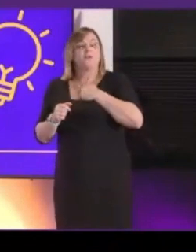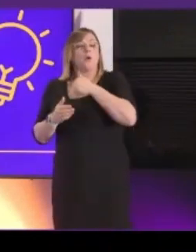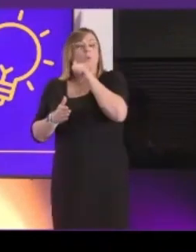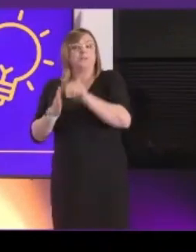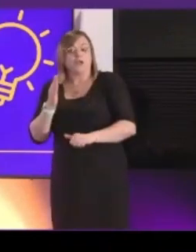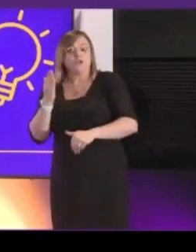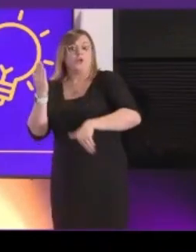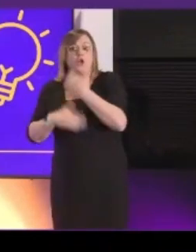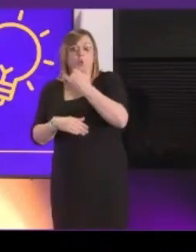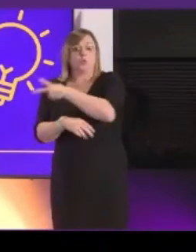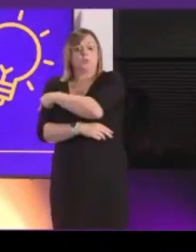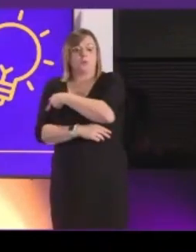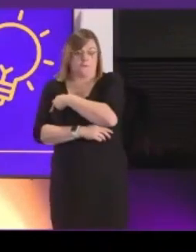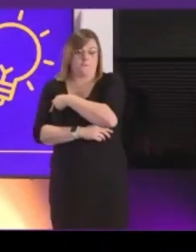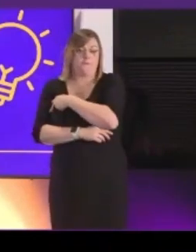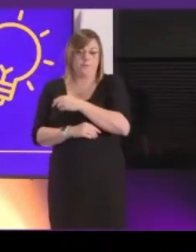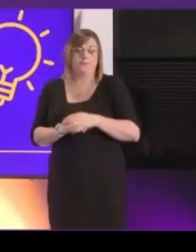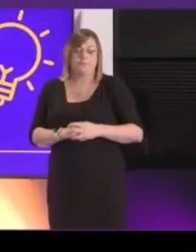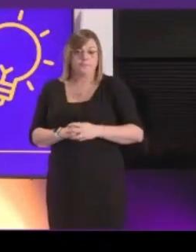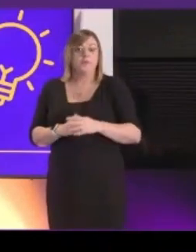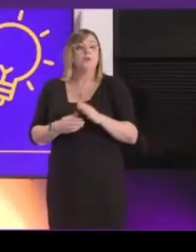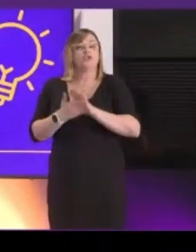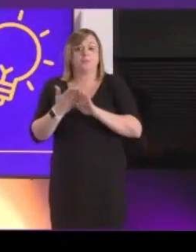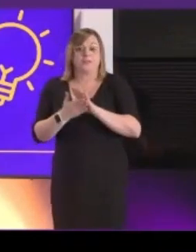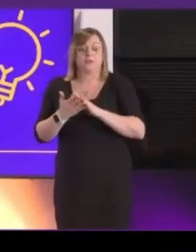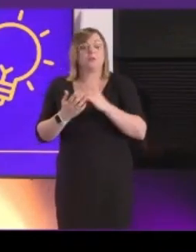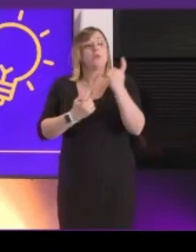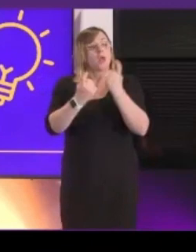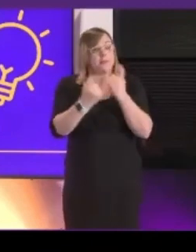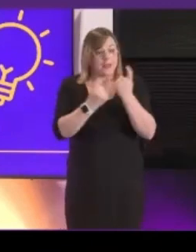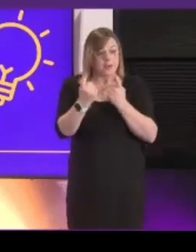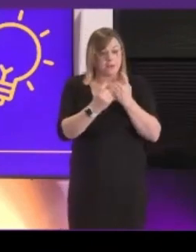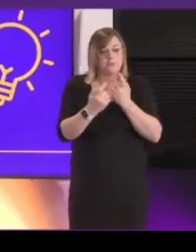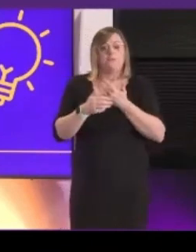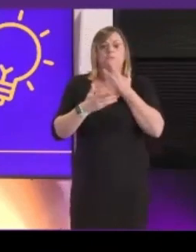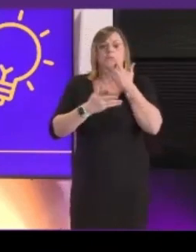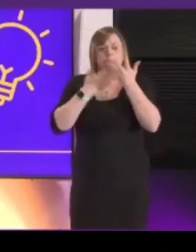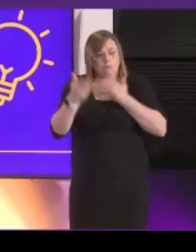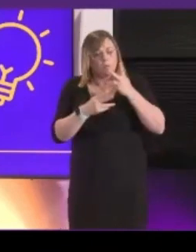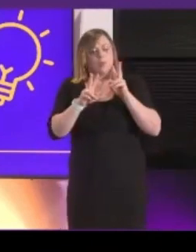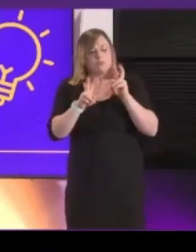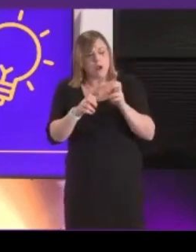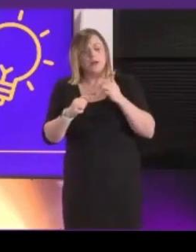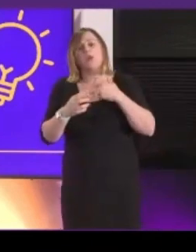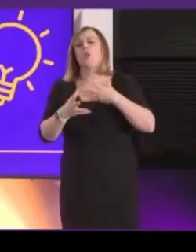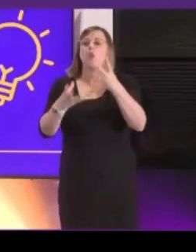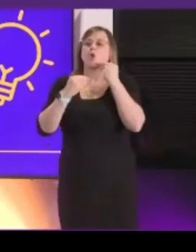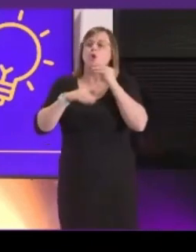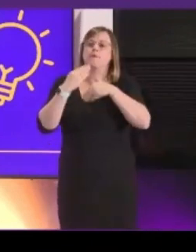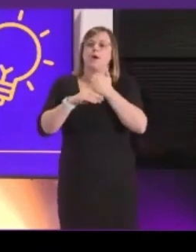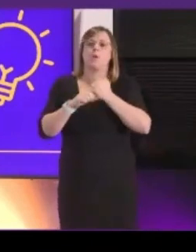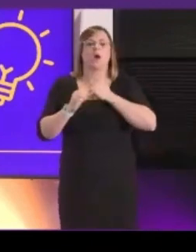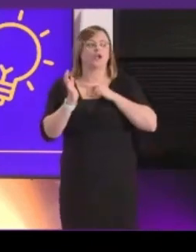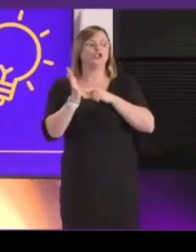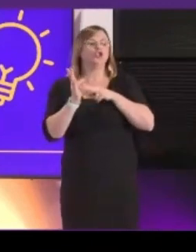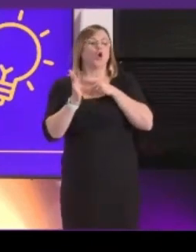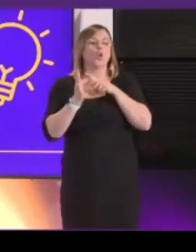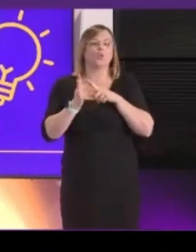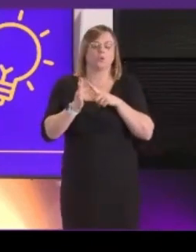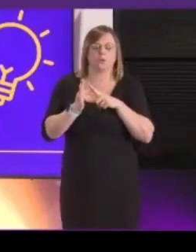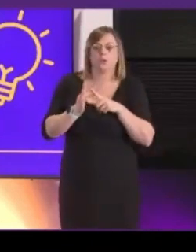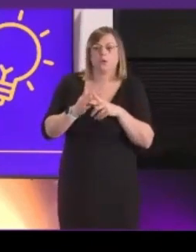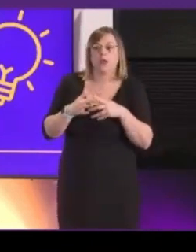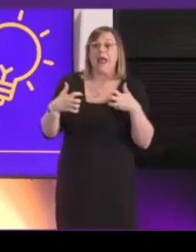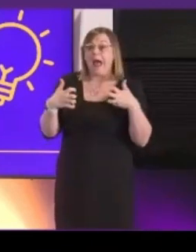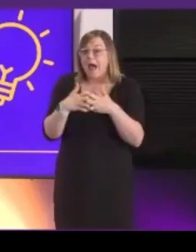any new member of our comms function. So they come in, they get taught about the brand, they learn about our tone of voice, and of course, how